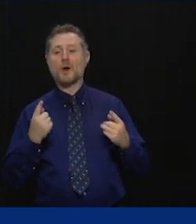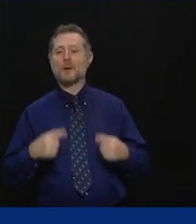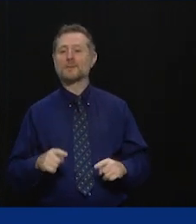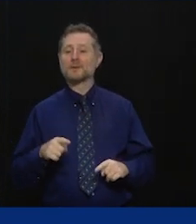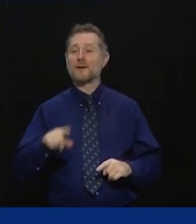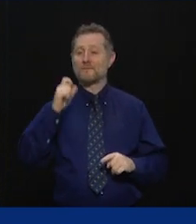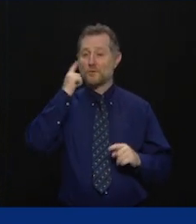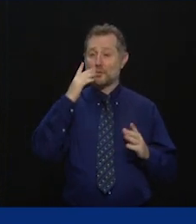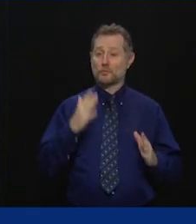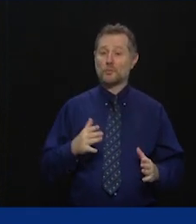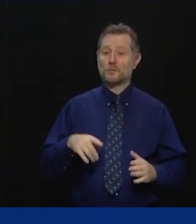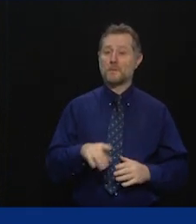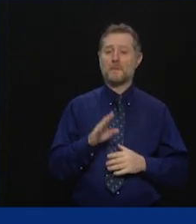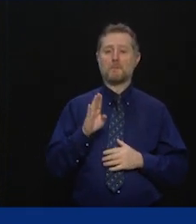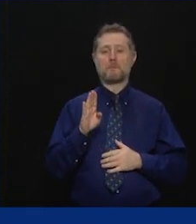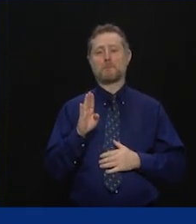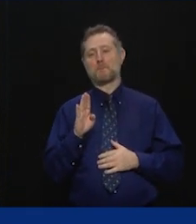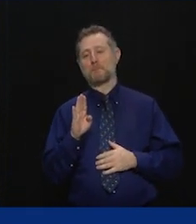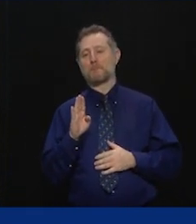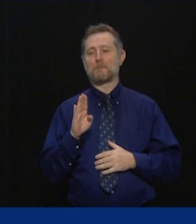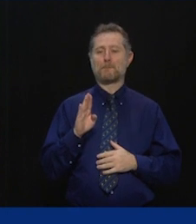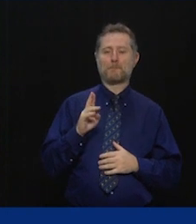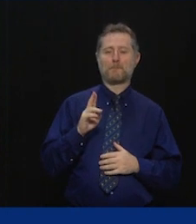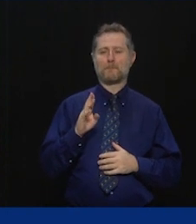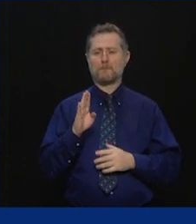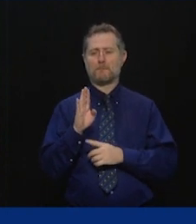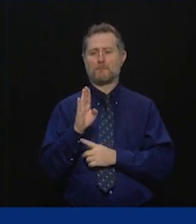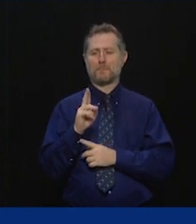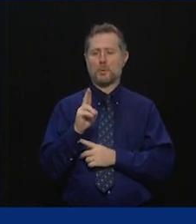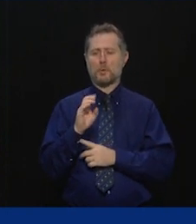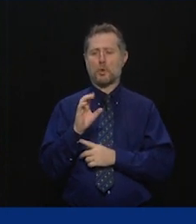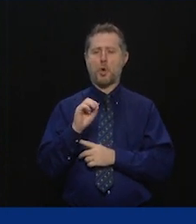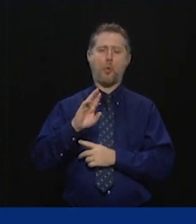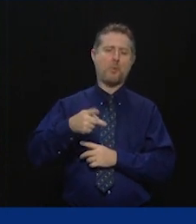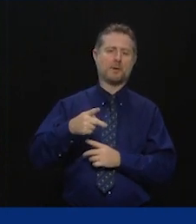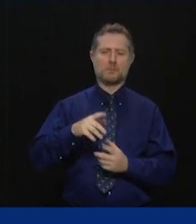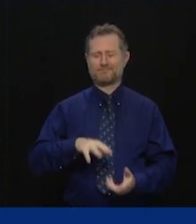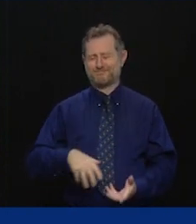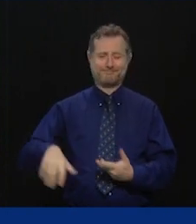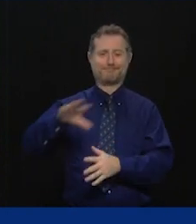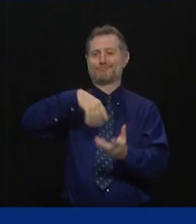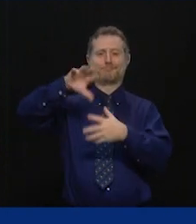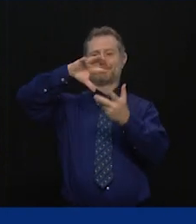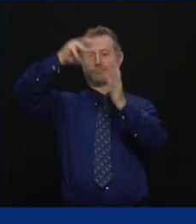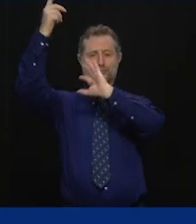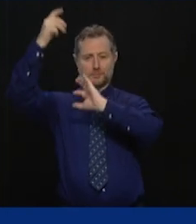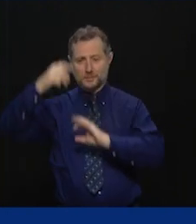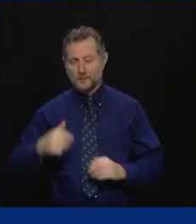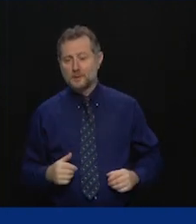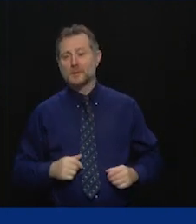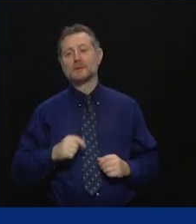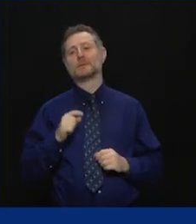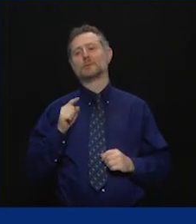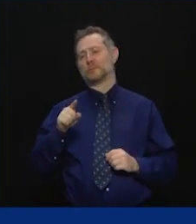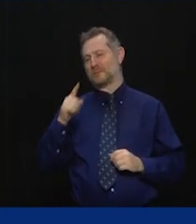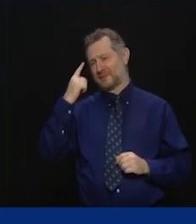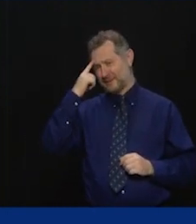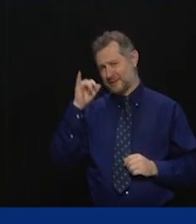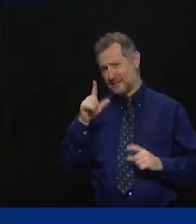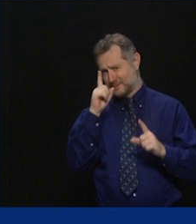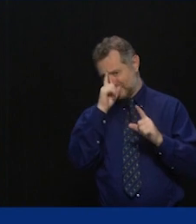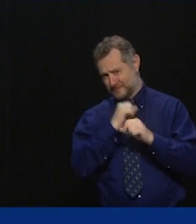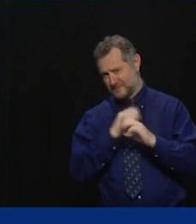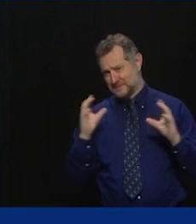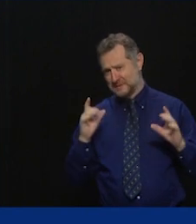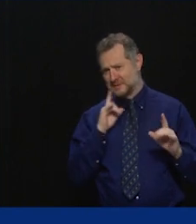of using the word coup in light of January 6th, but number two, do you see this as an effort that is similar to what Trump is doing with the big lie, and